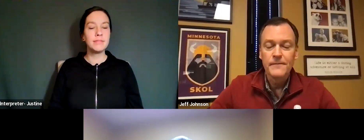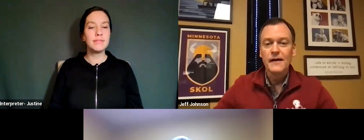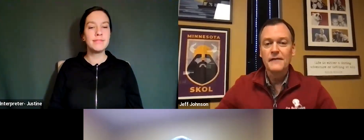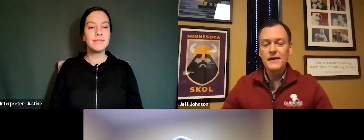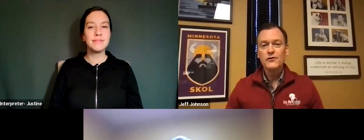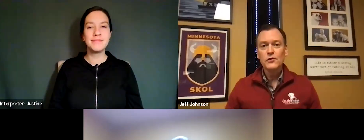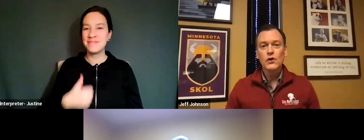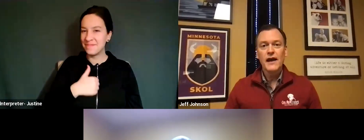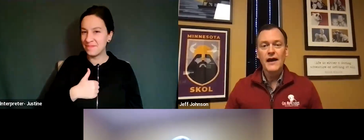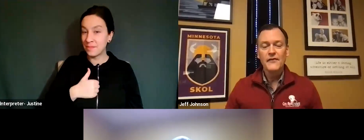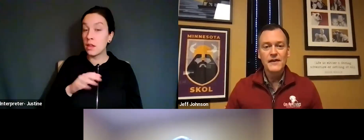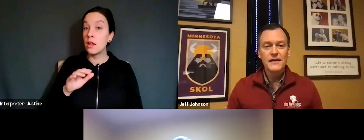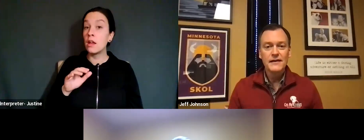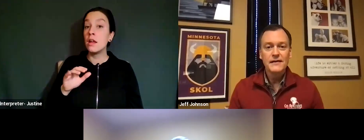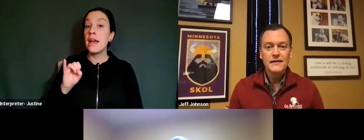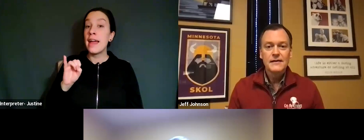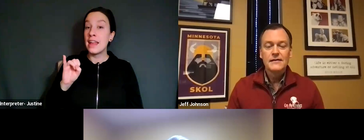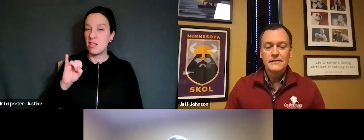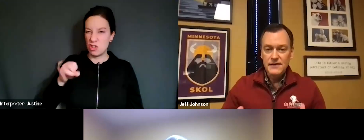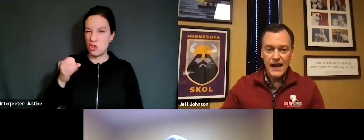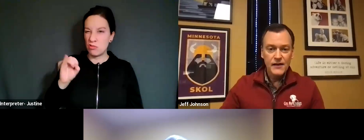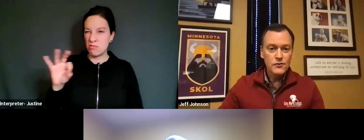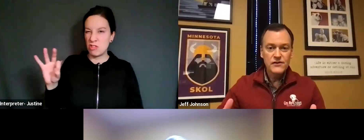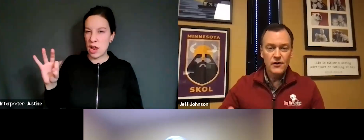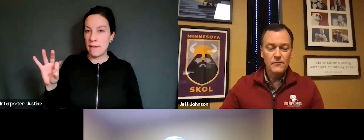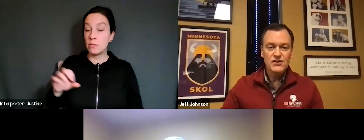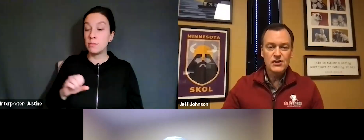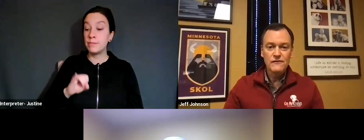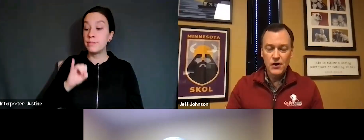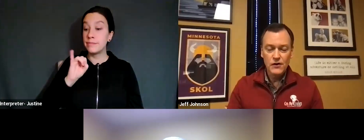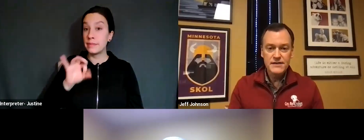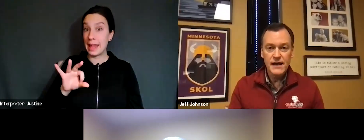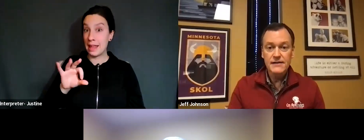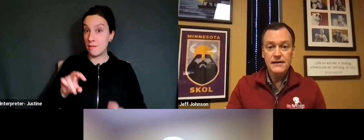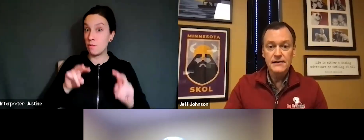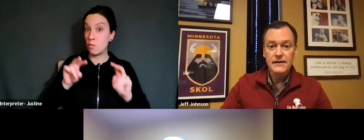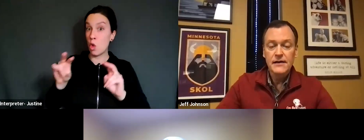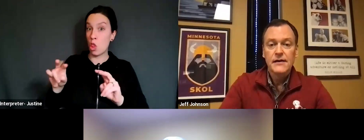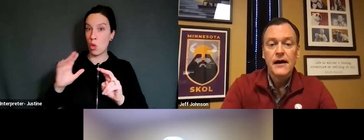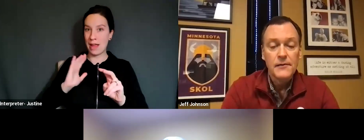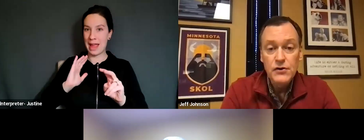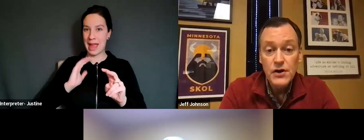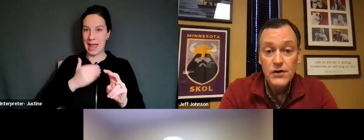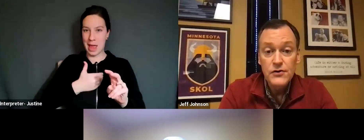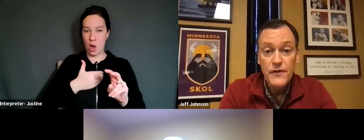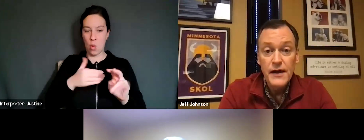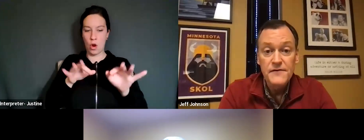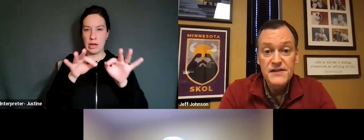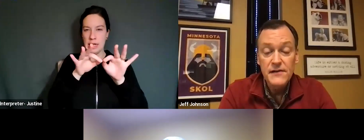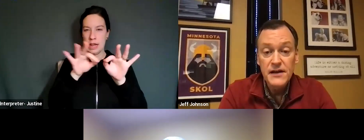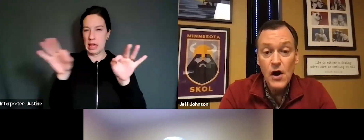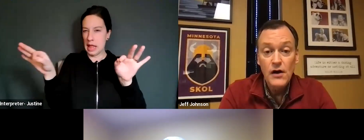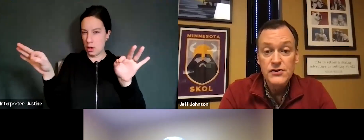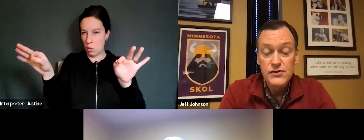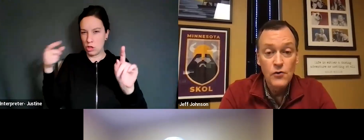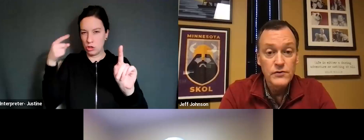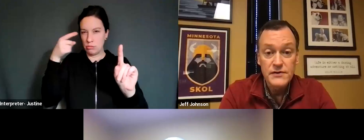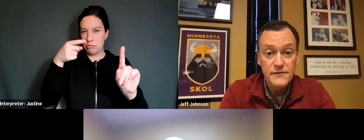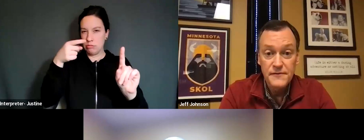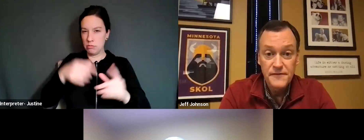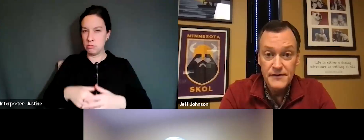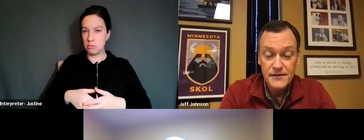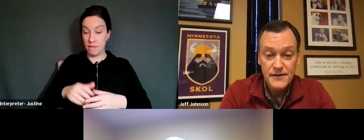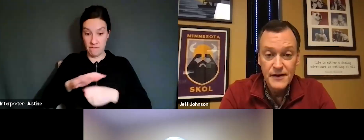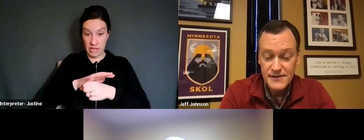Sorry, I think if you look at the language of our mission very technically, you could argue that facility dogs